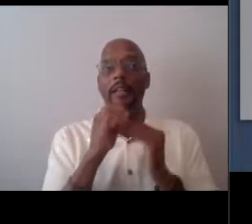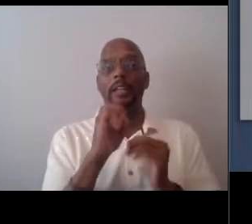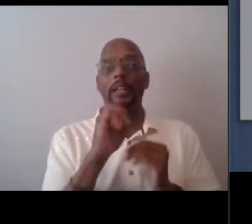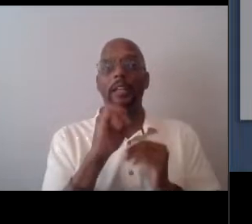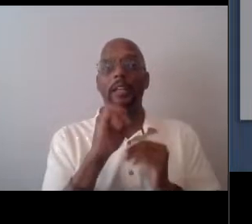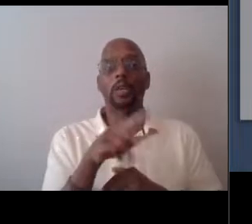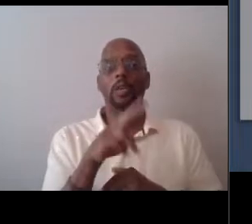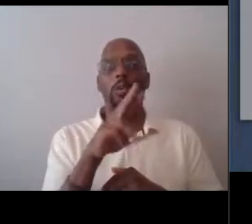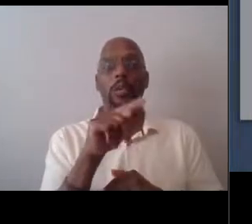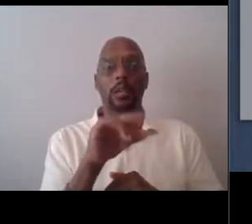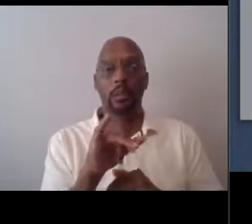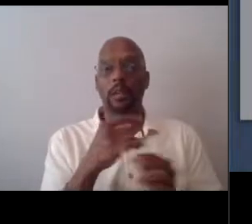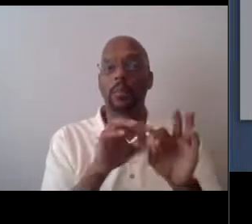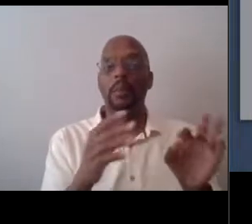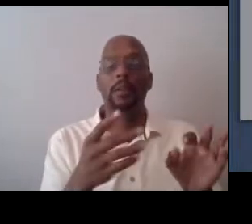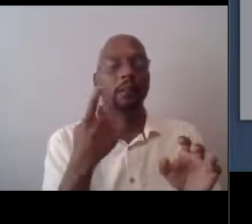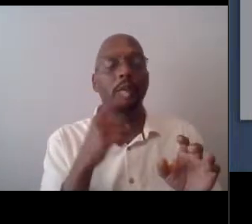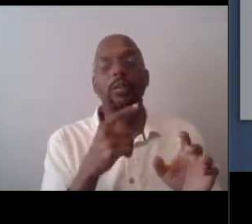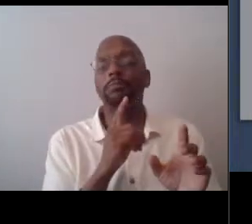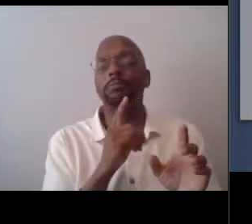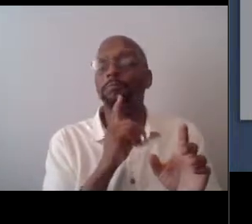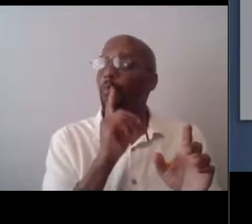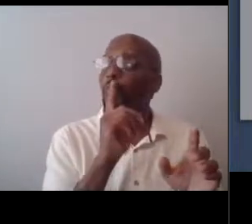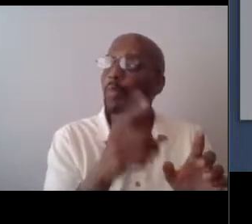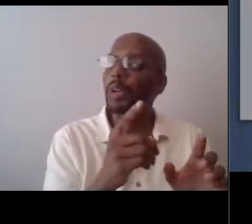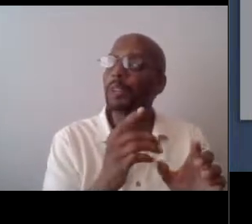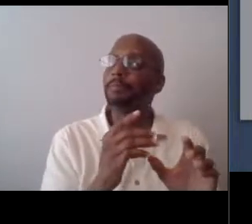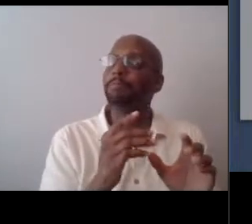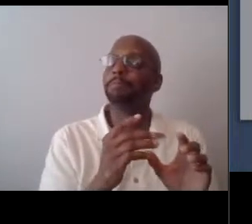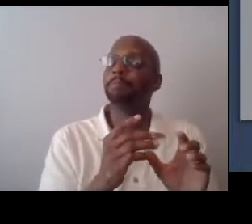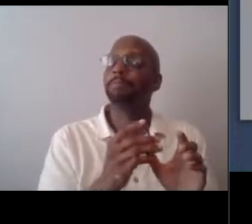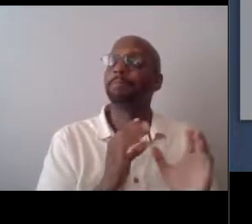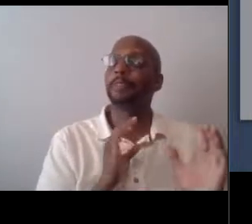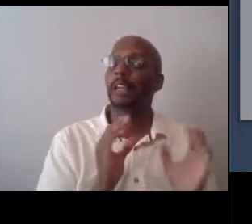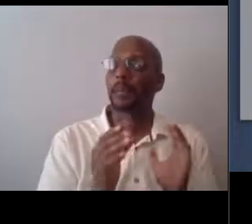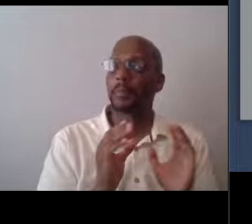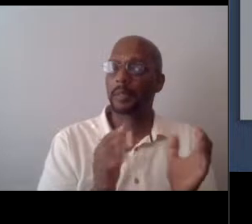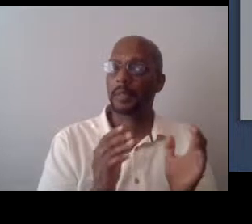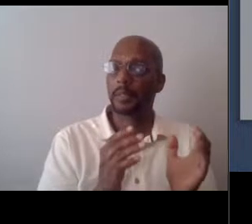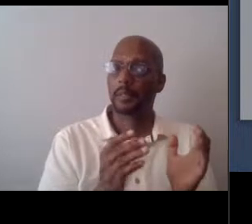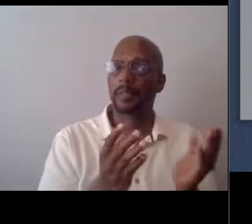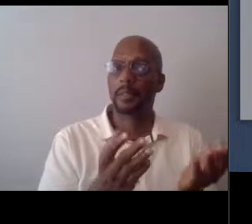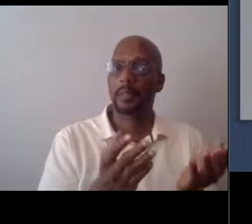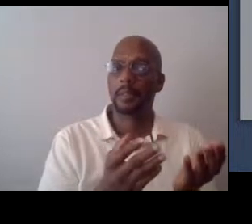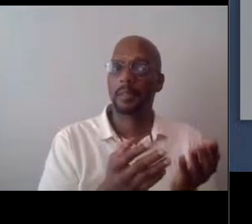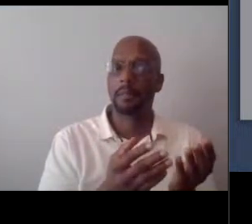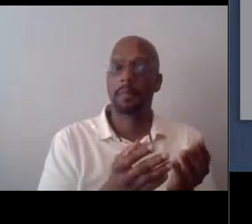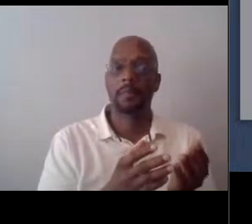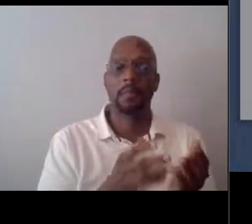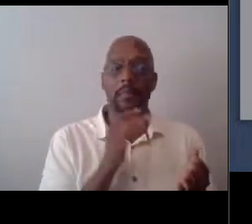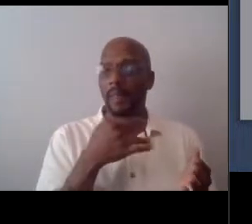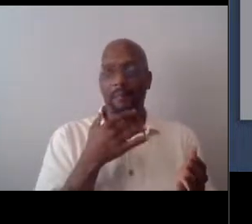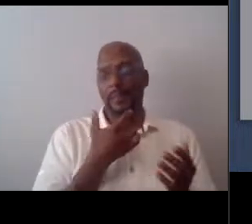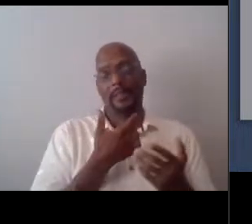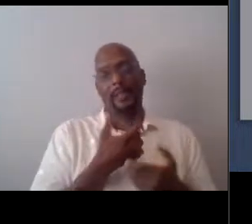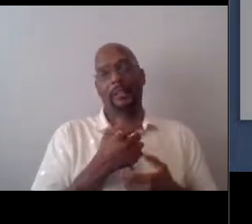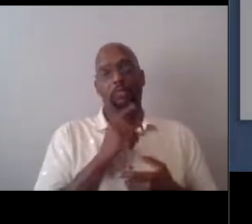of authentic engagement versus decide, announce, defend. And this does not feel like authentic